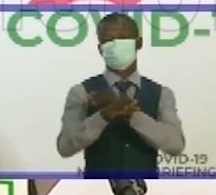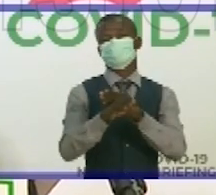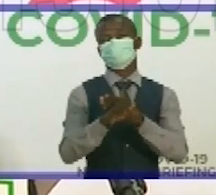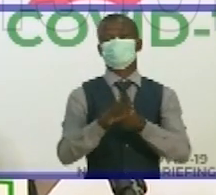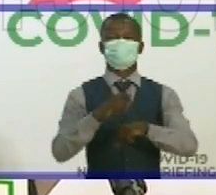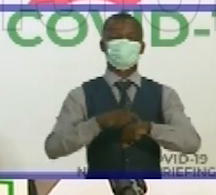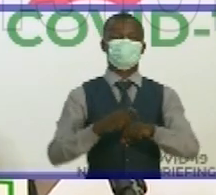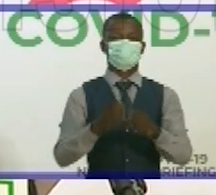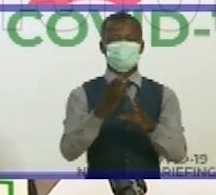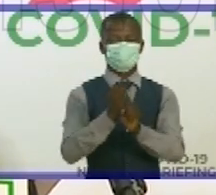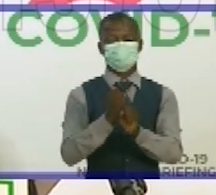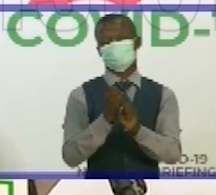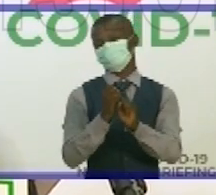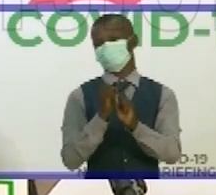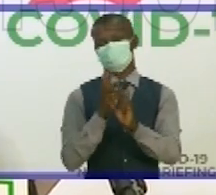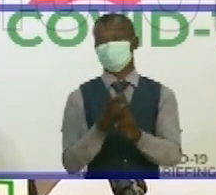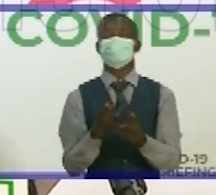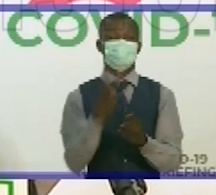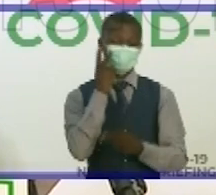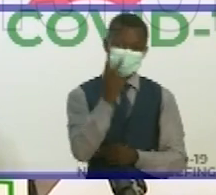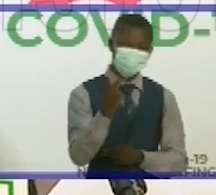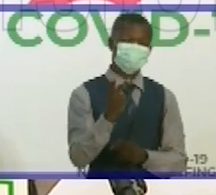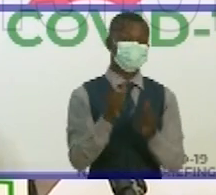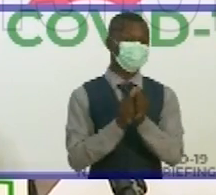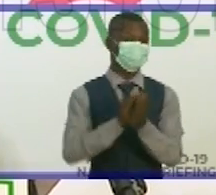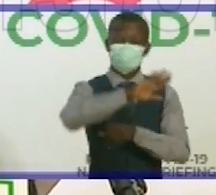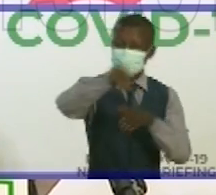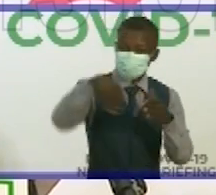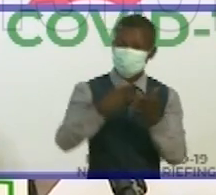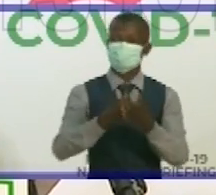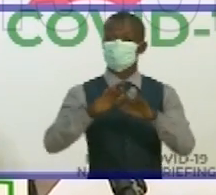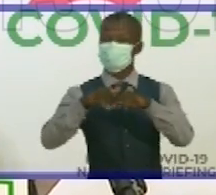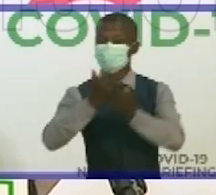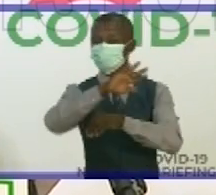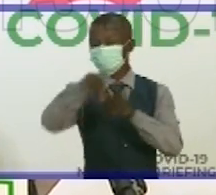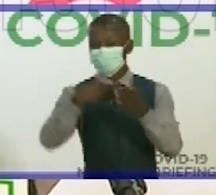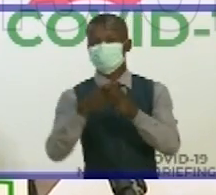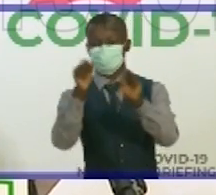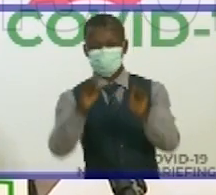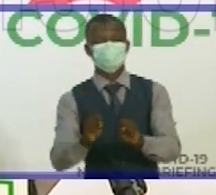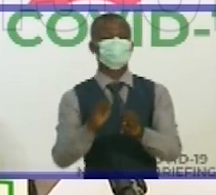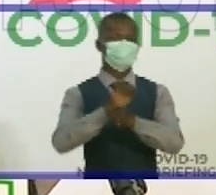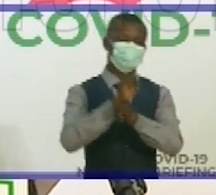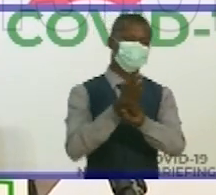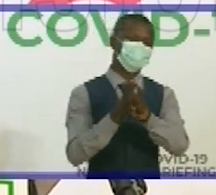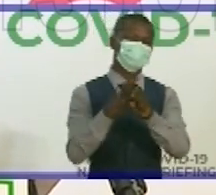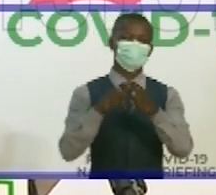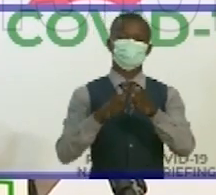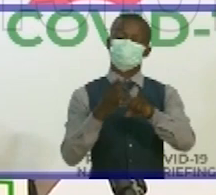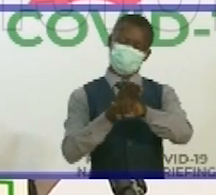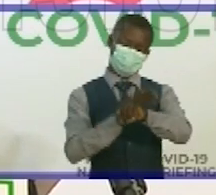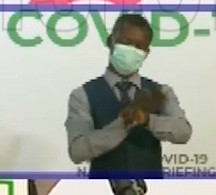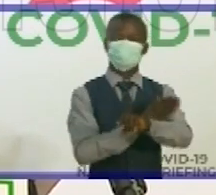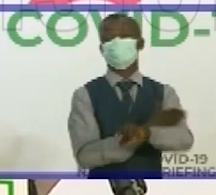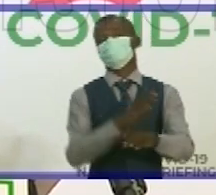the results. So you can see from all of these how hard the entire system is working to improve access to testing. And all of